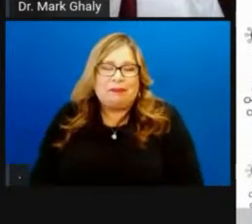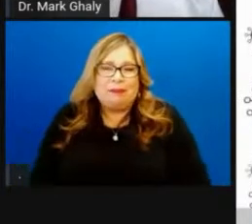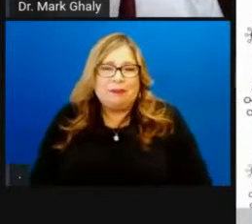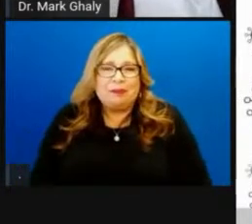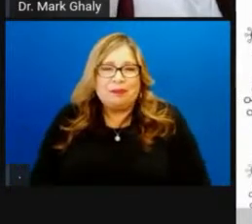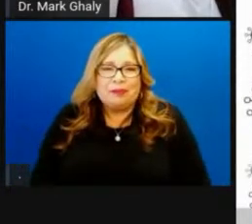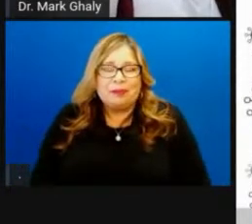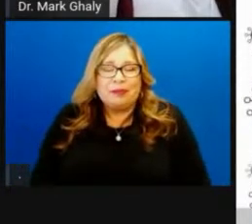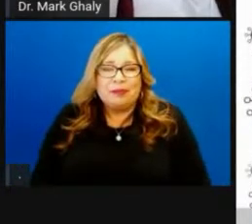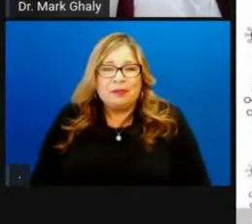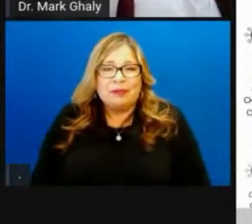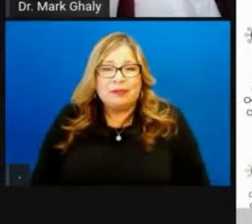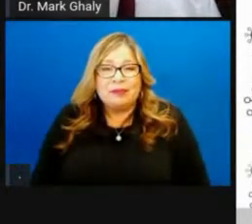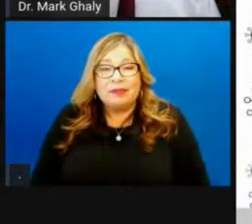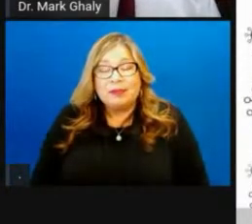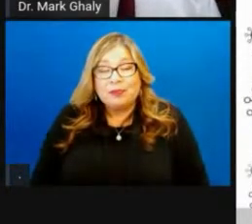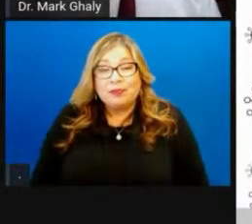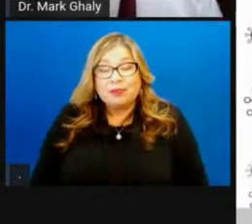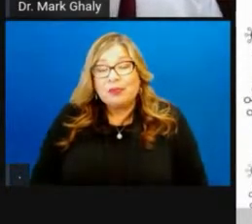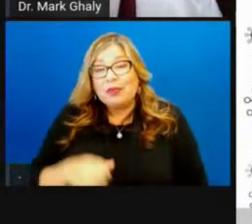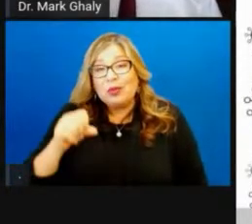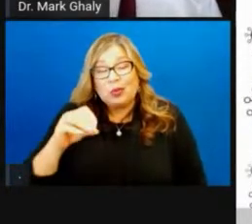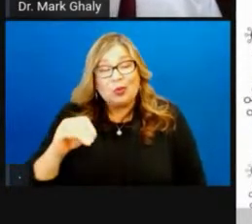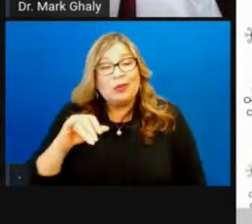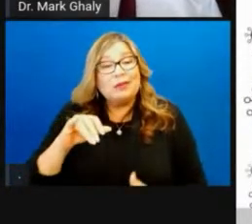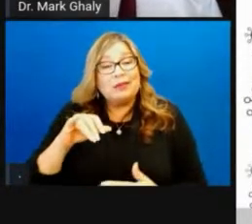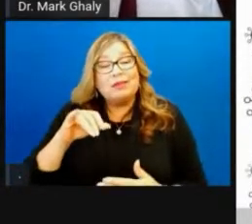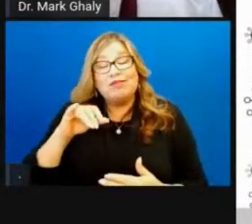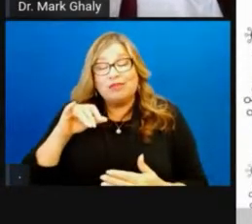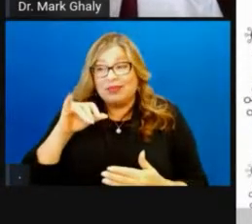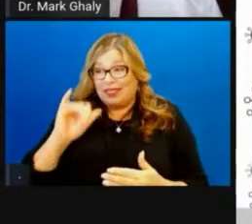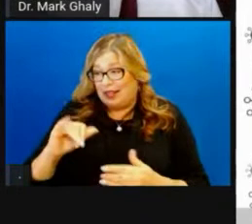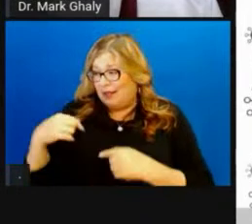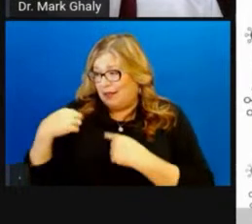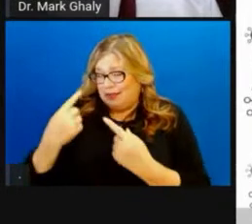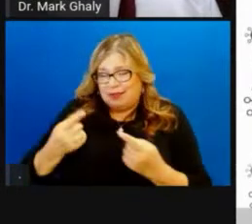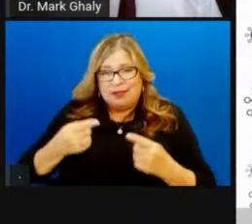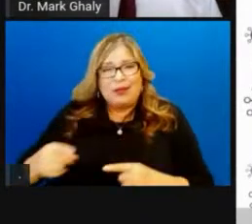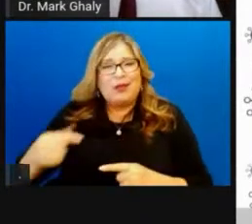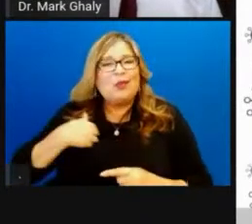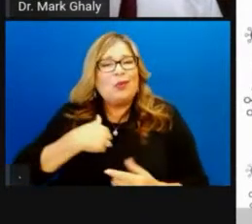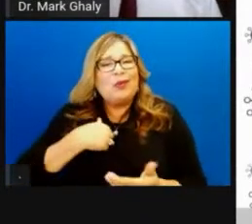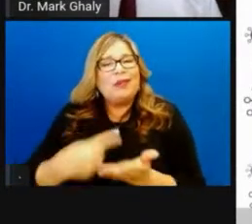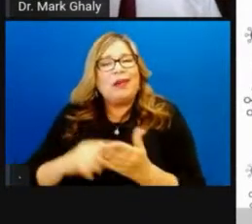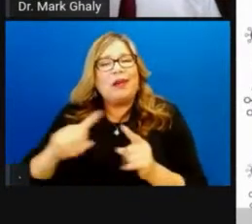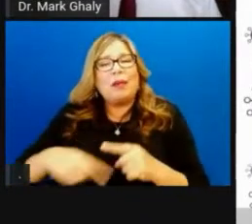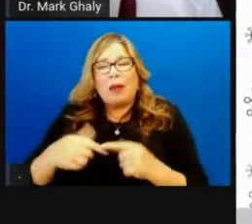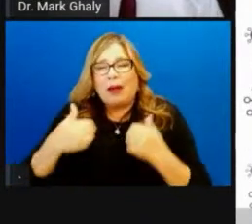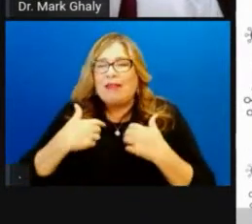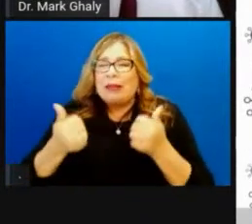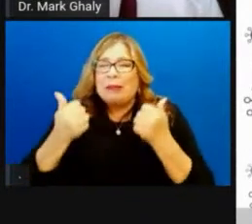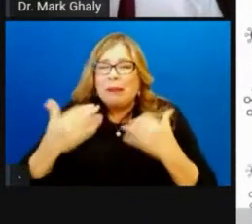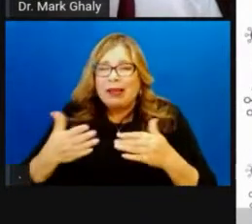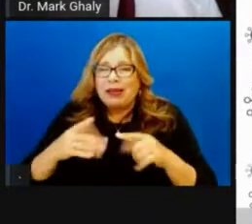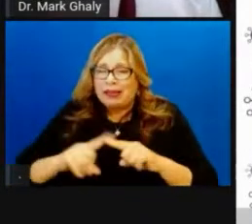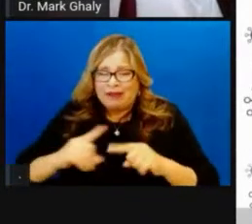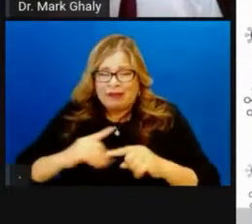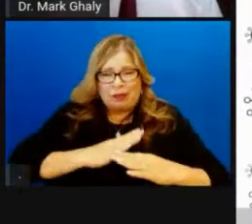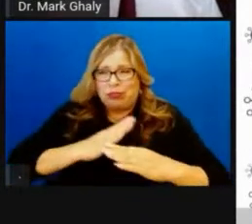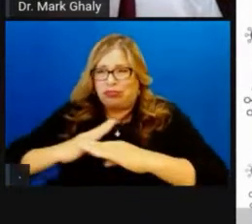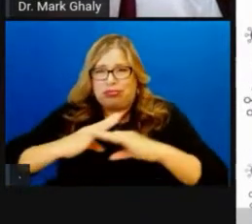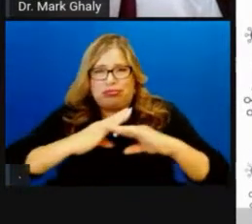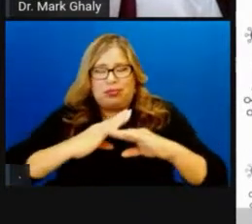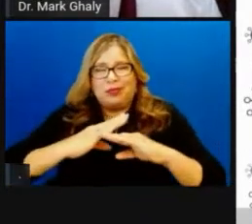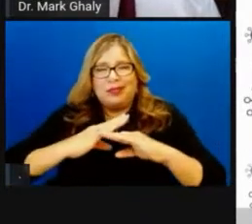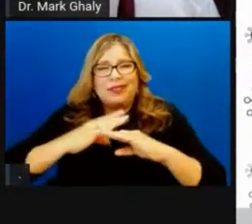And part of this has really led to what we like to talk about as multiple layers of protection against COVID. And you can see here, and